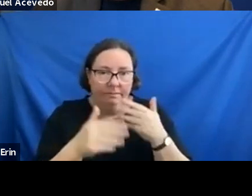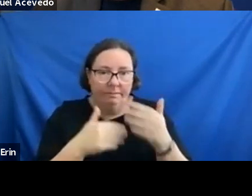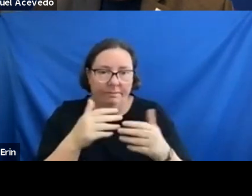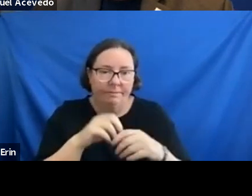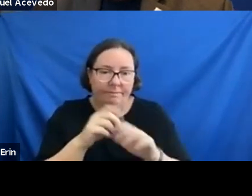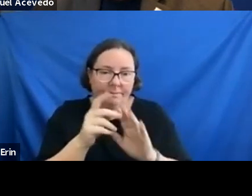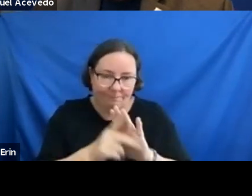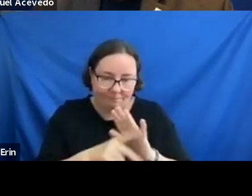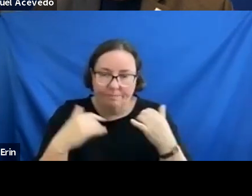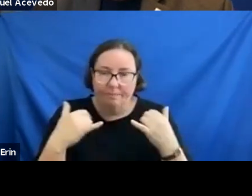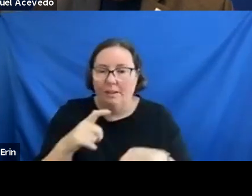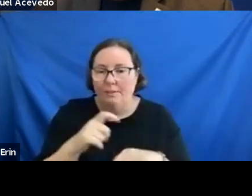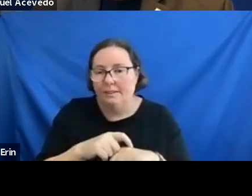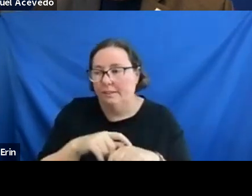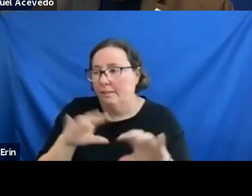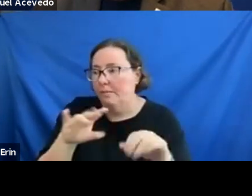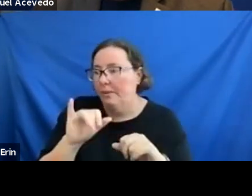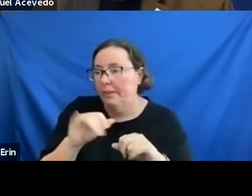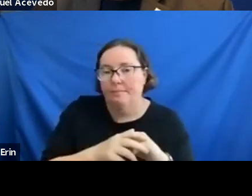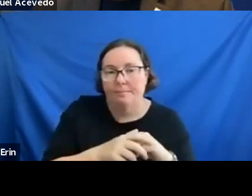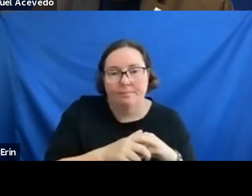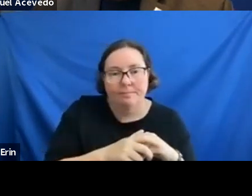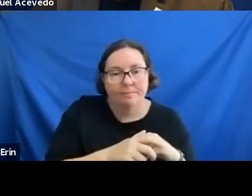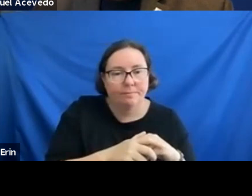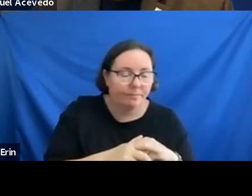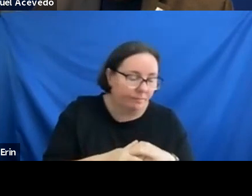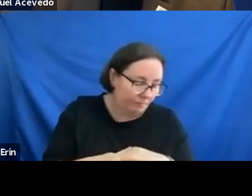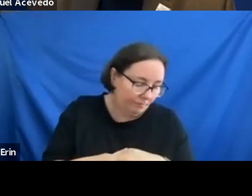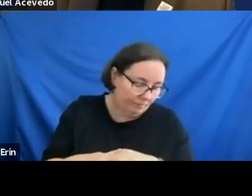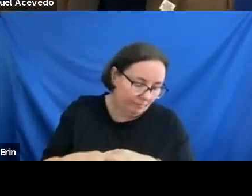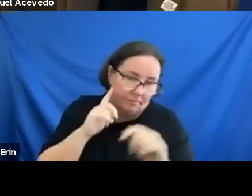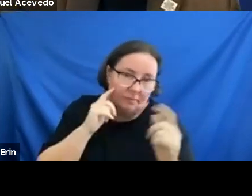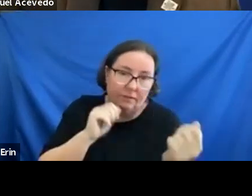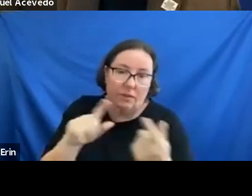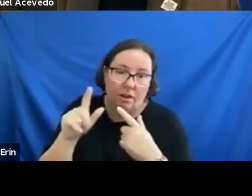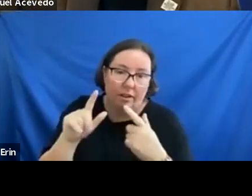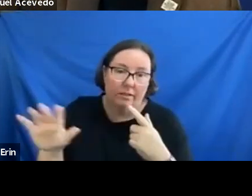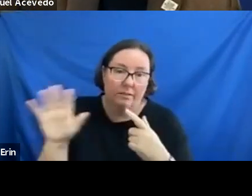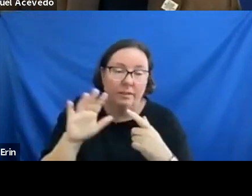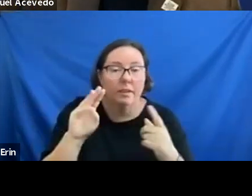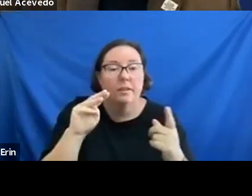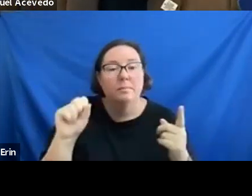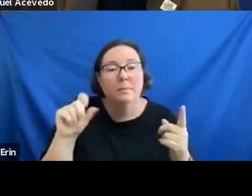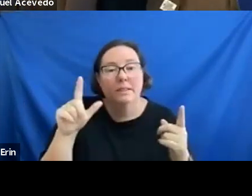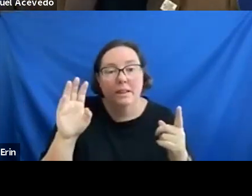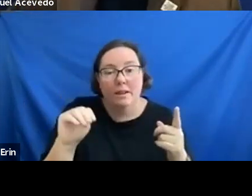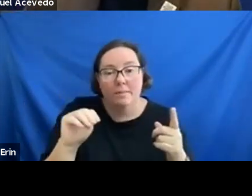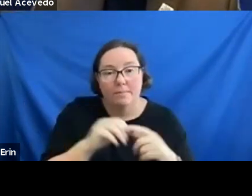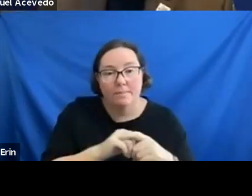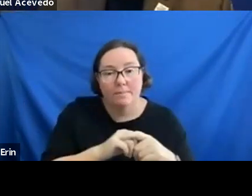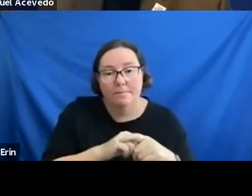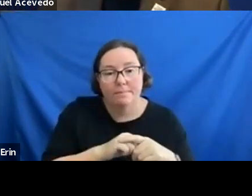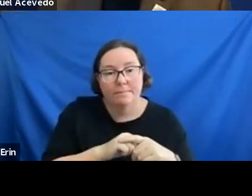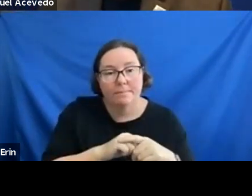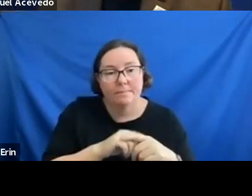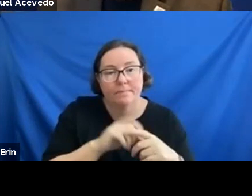policy, this is the time to do that, for everybody across the board. Ms. Lum, and then